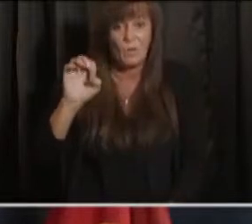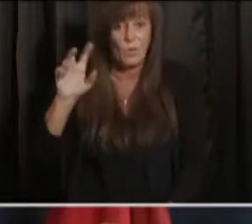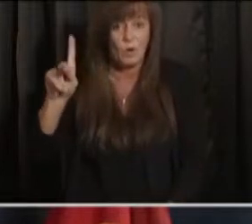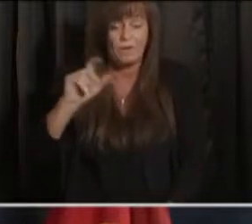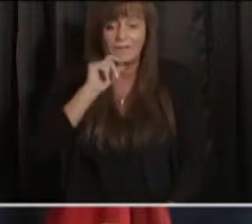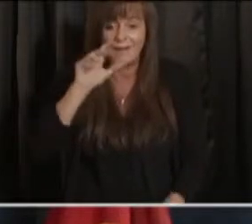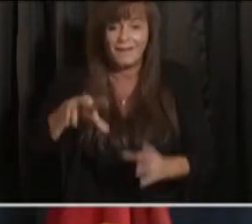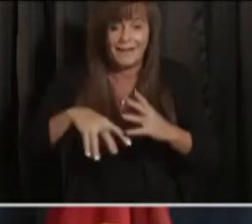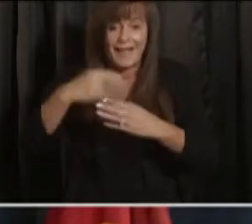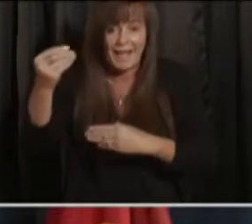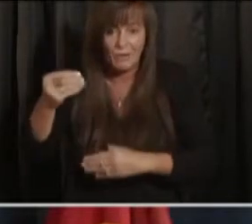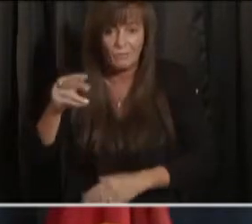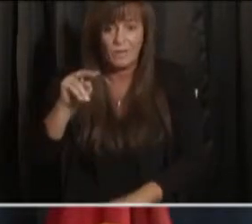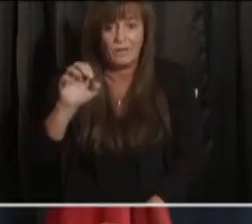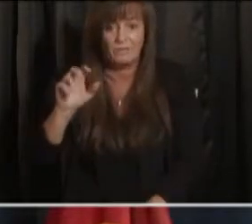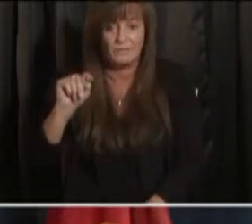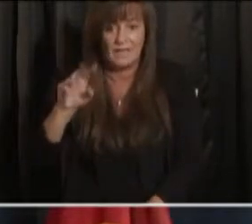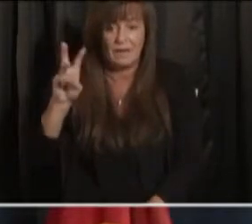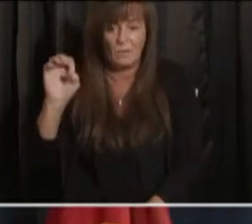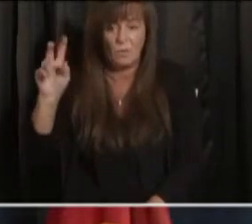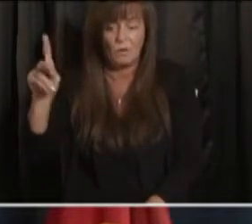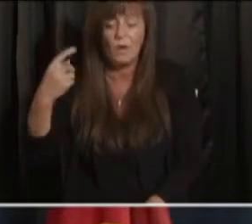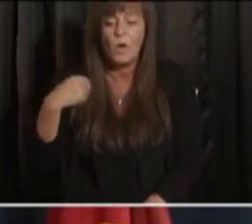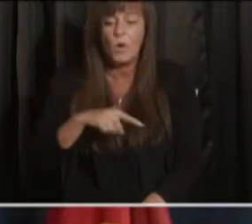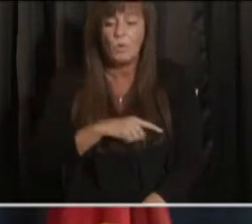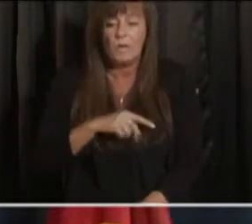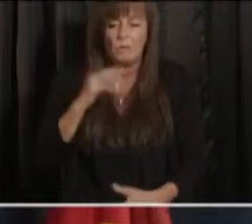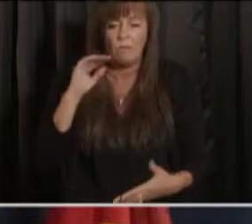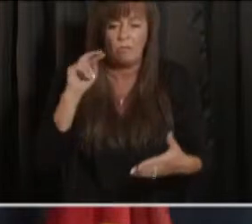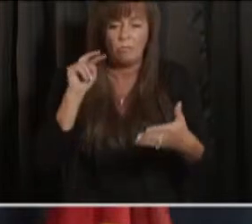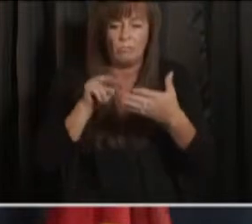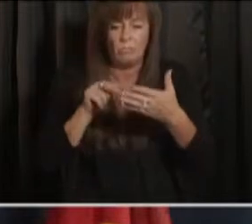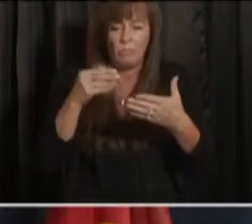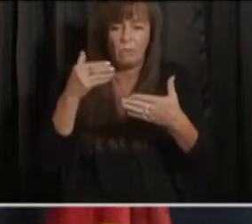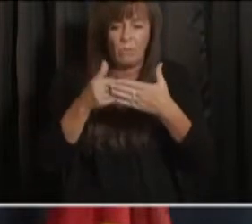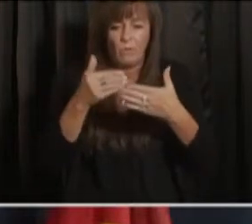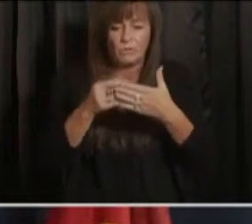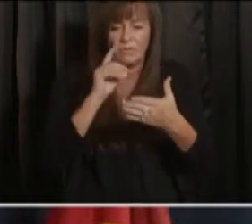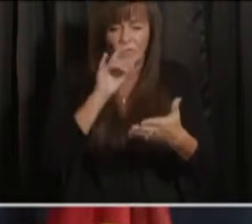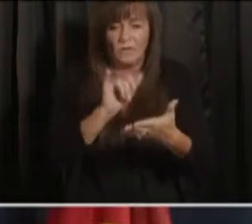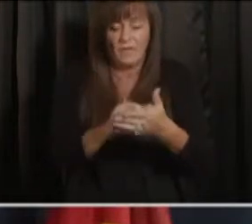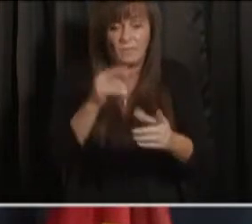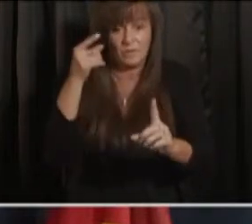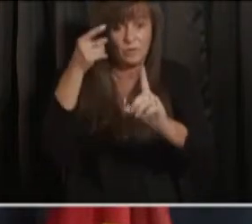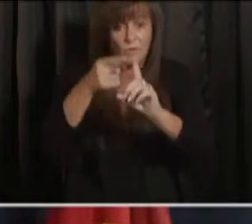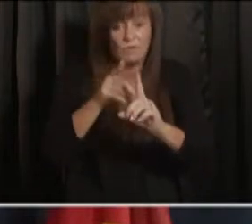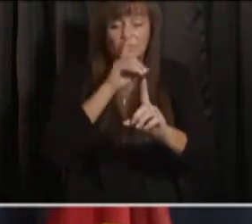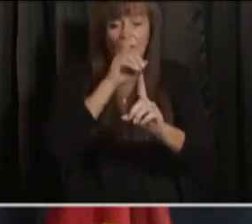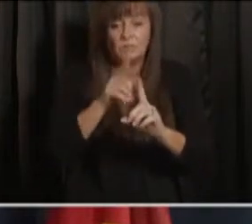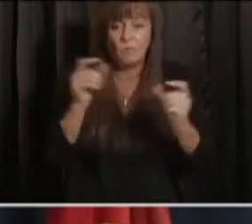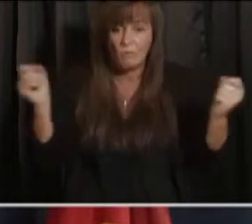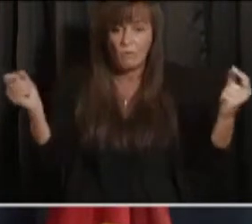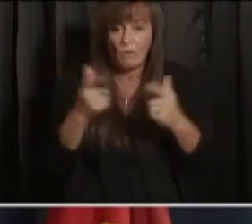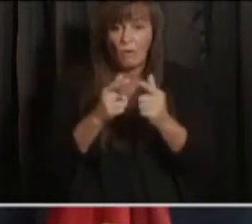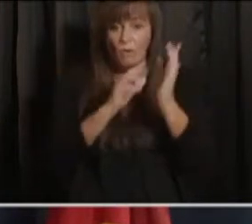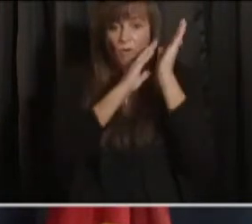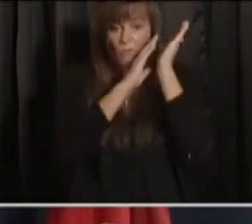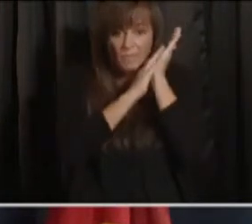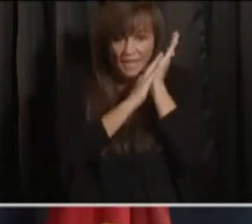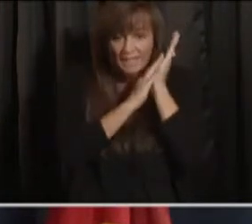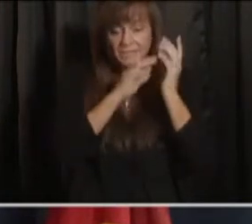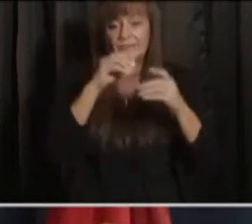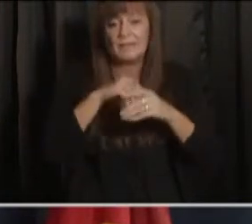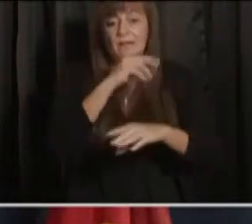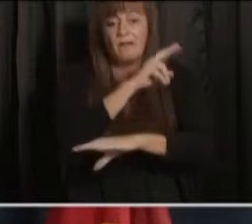another. So we'll be needing to look more closely at that. The goal, of course, is to be sure that all beds are being used appropriately. When